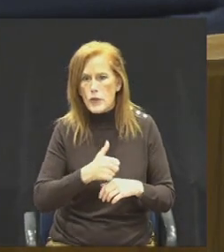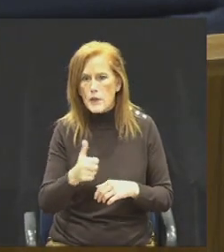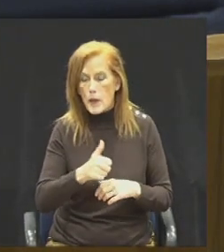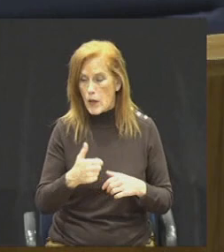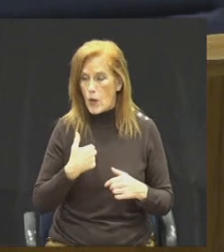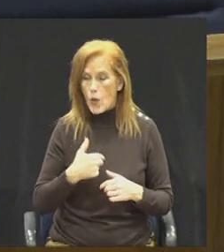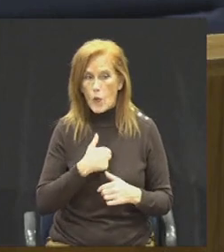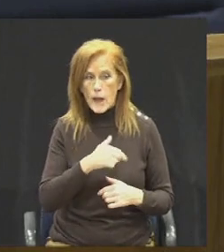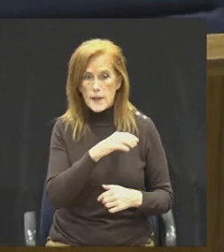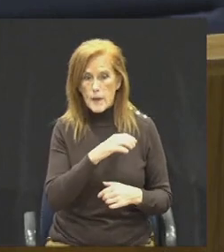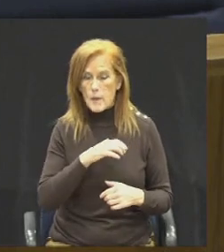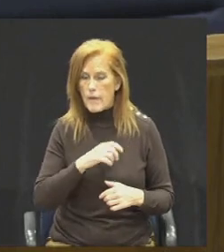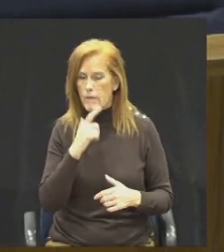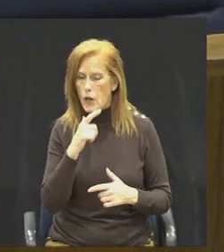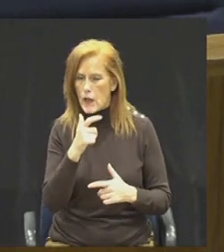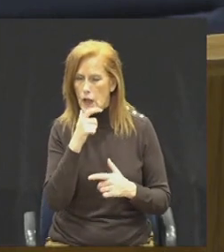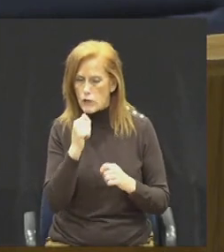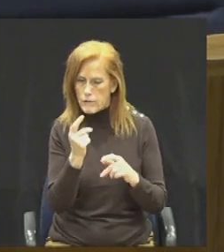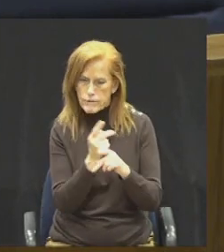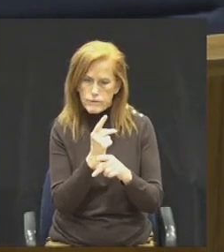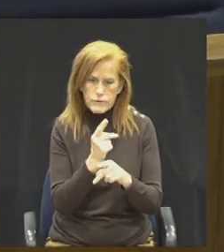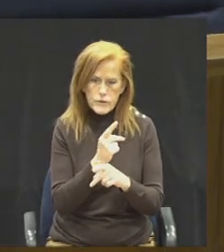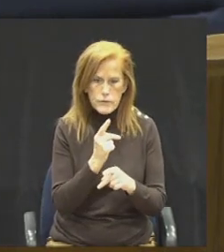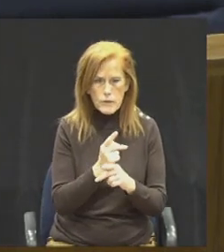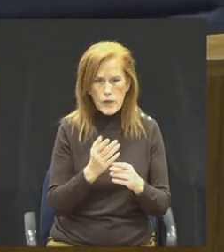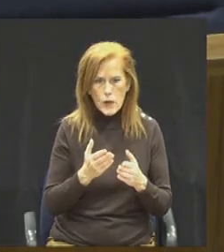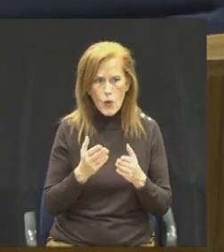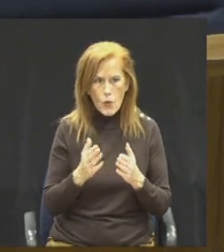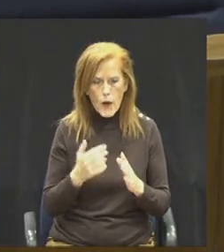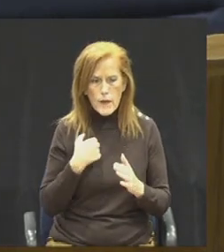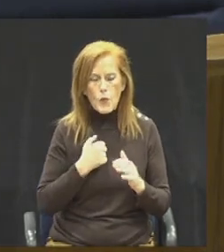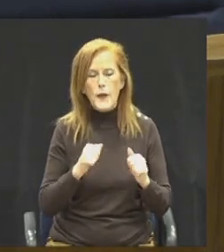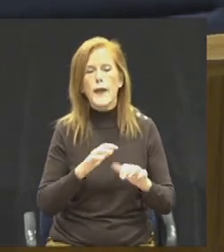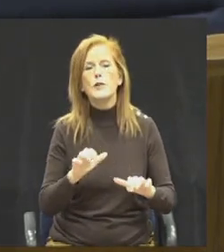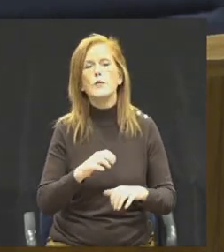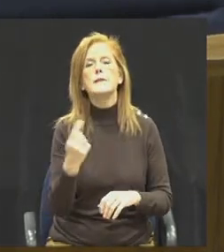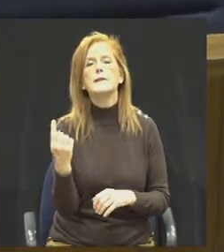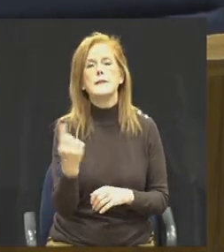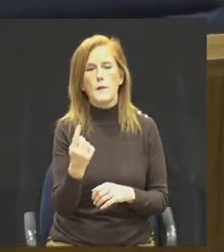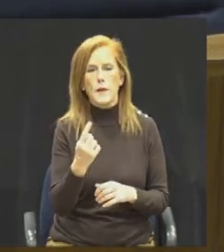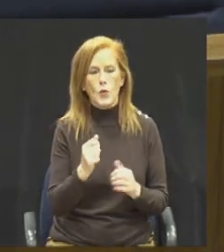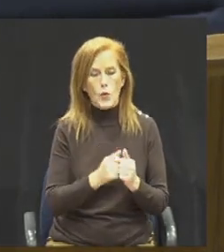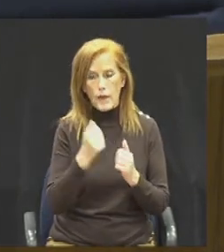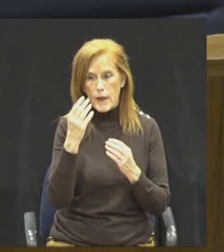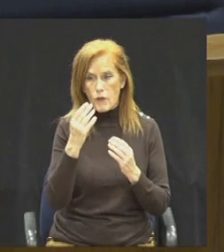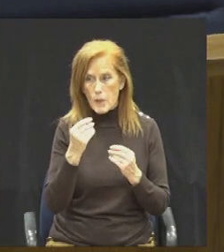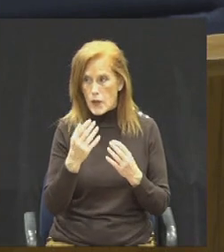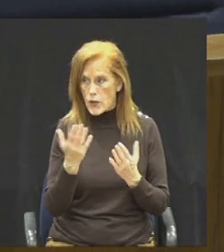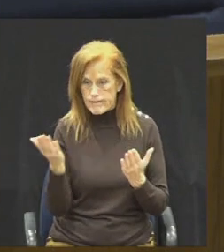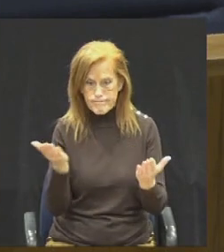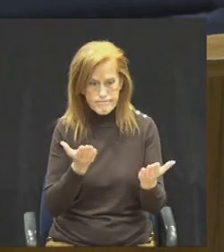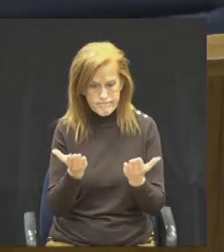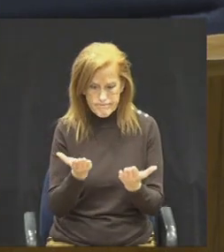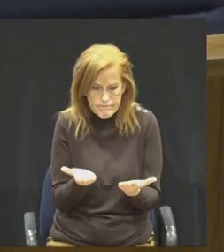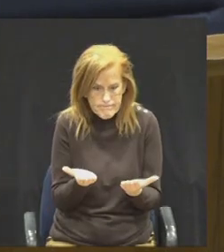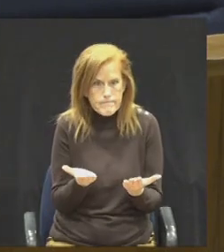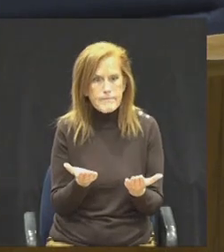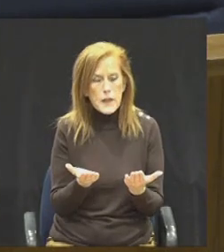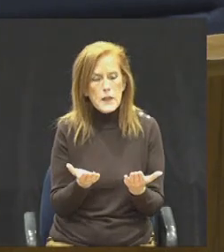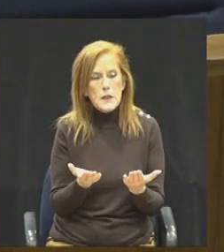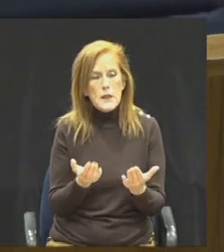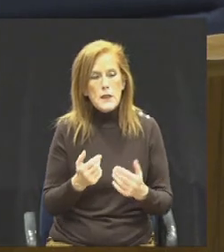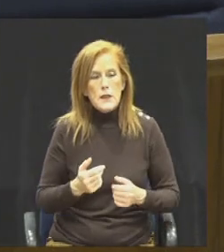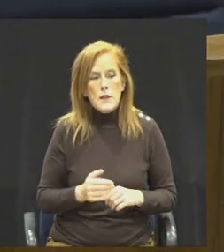very, very interested in figuring out how to do something with all of that information and how to make sure that